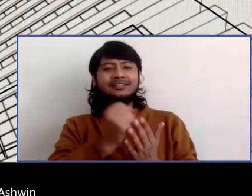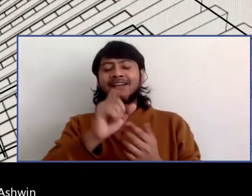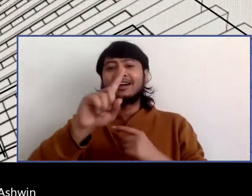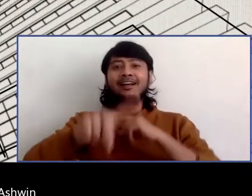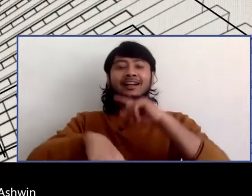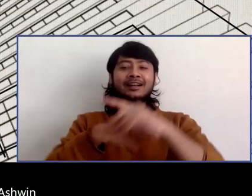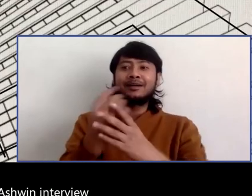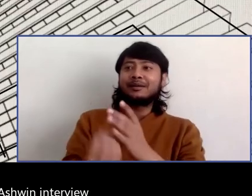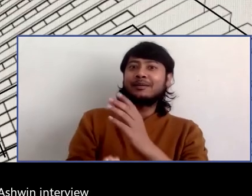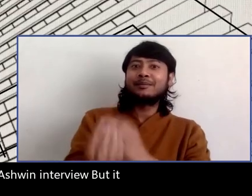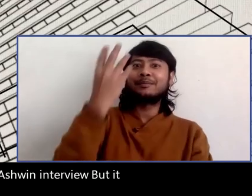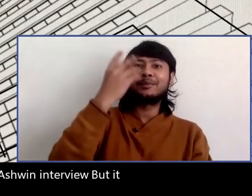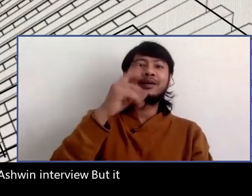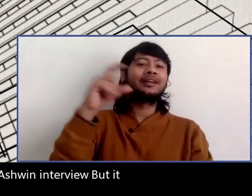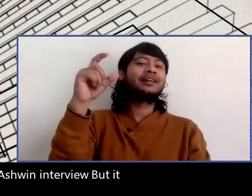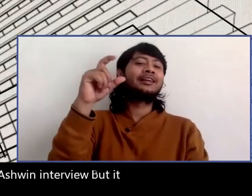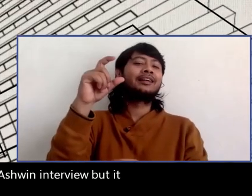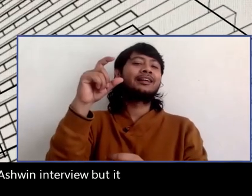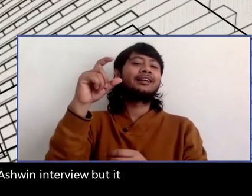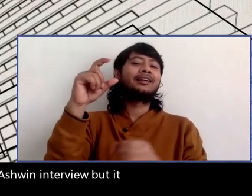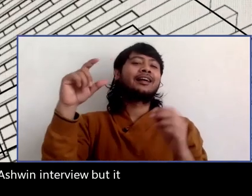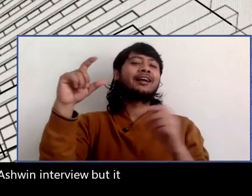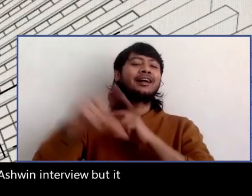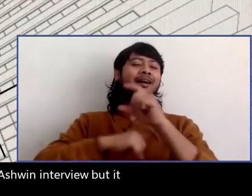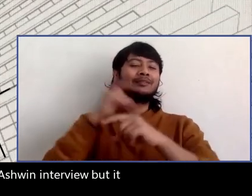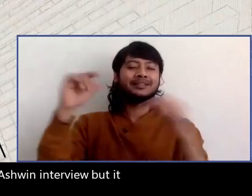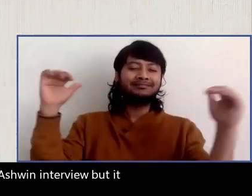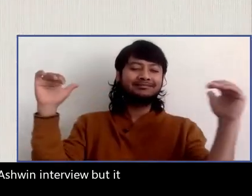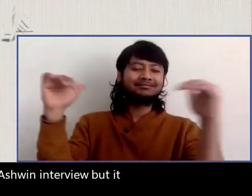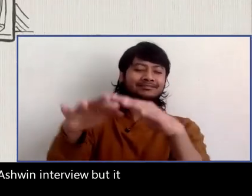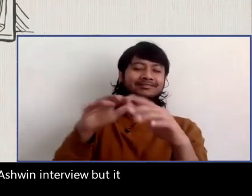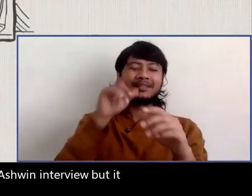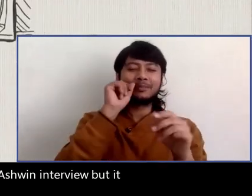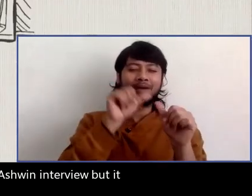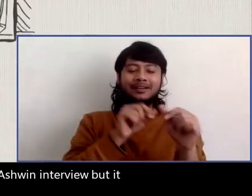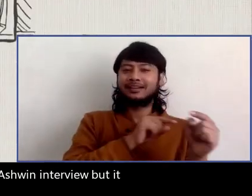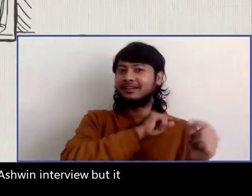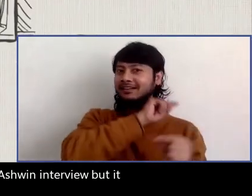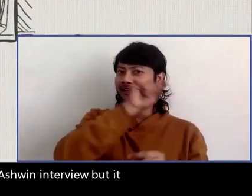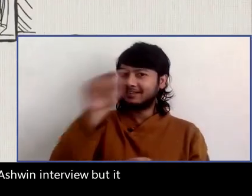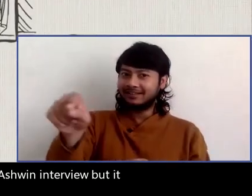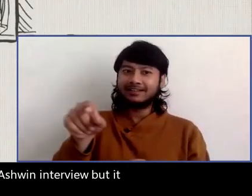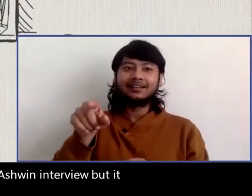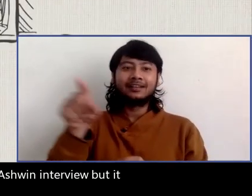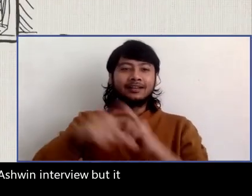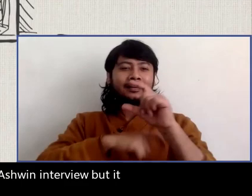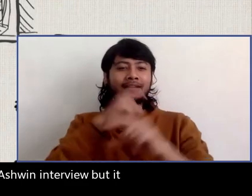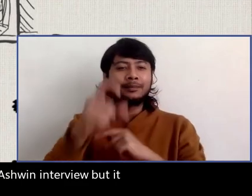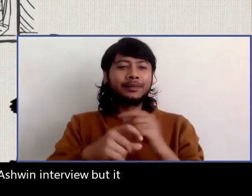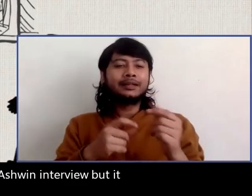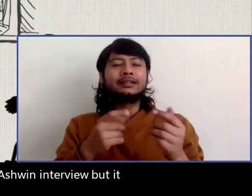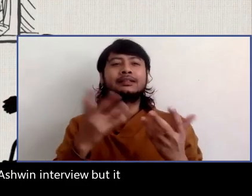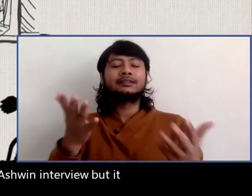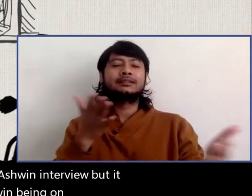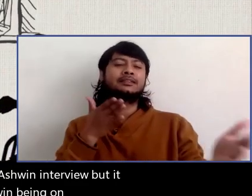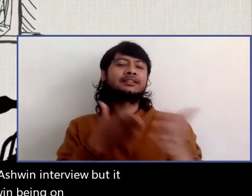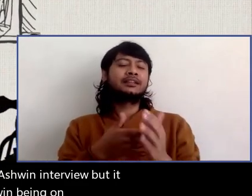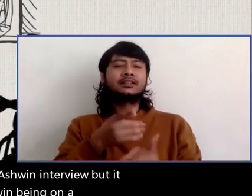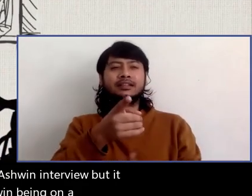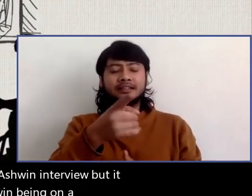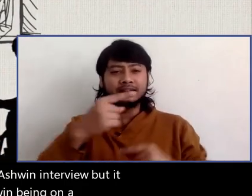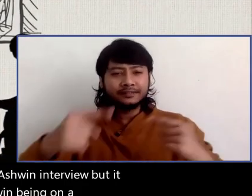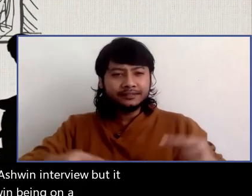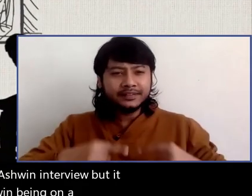not as what Ashwin thought. They gave the same reasons about Ashwin being on a wheelchair, and